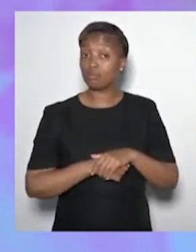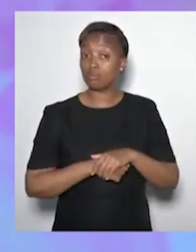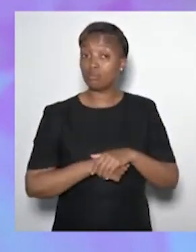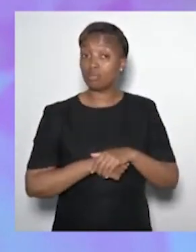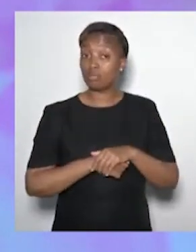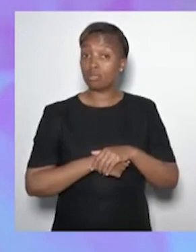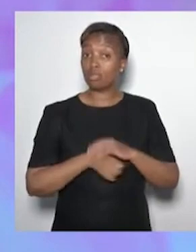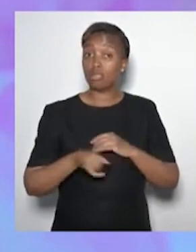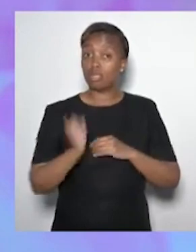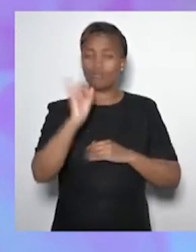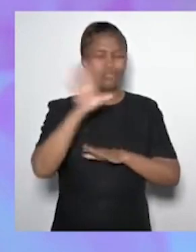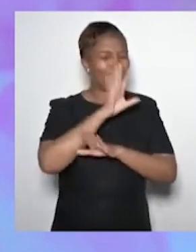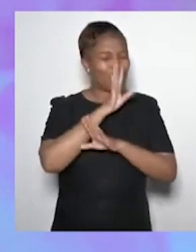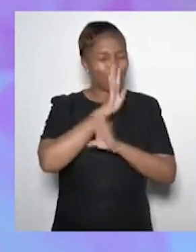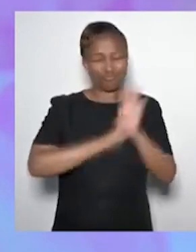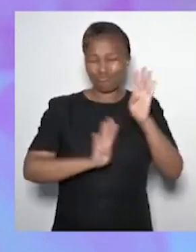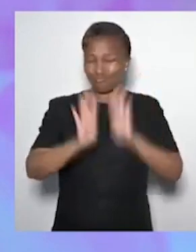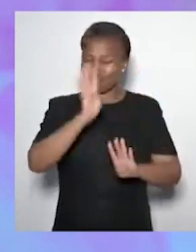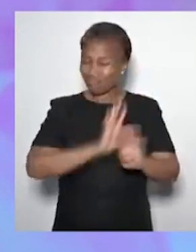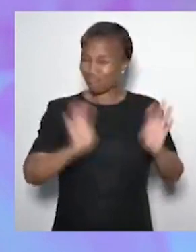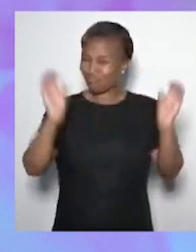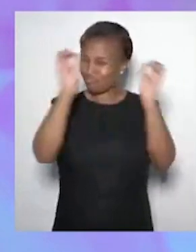if they don't behave,